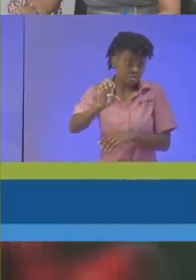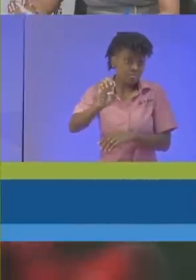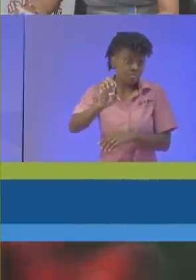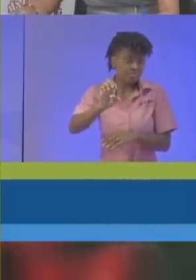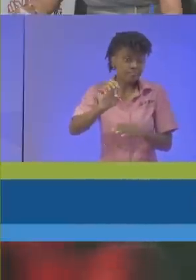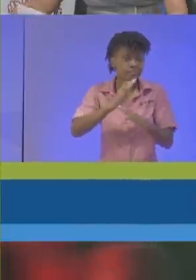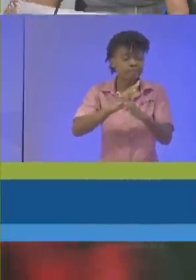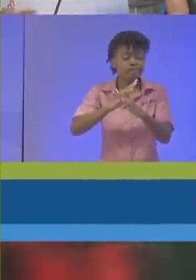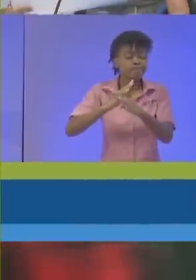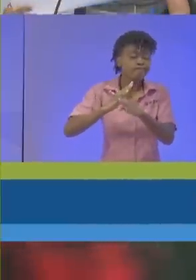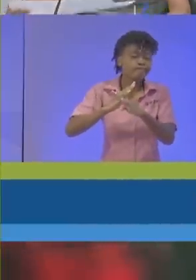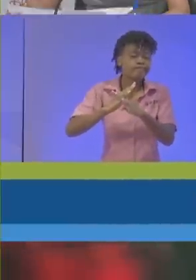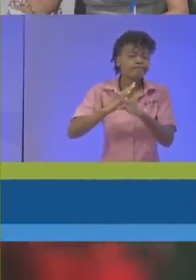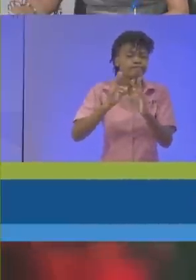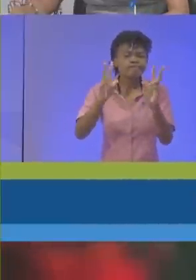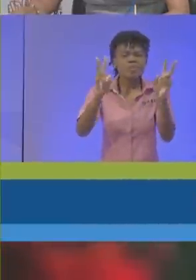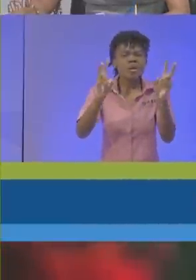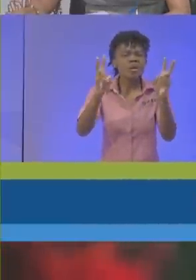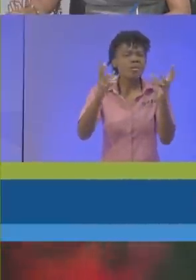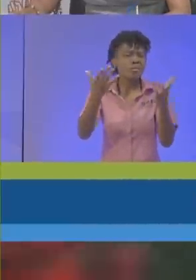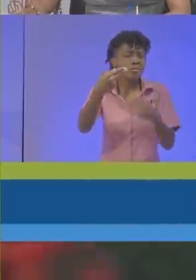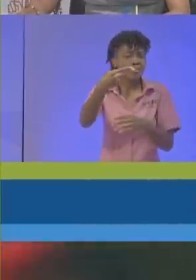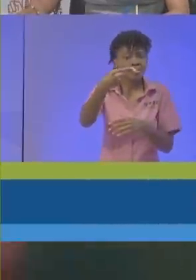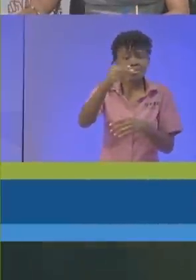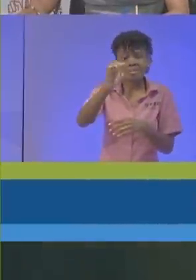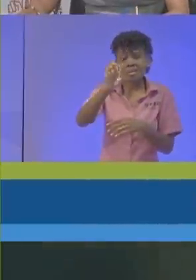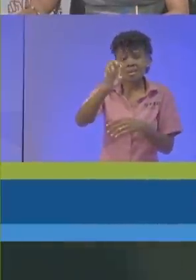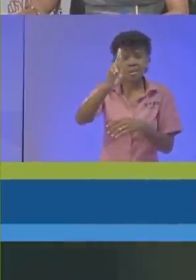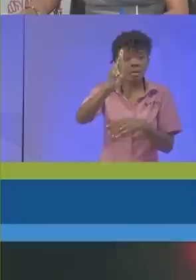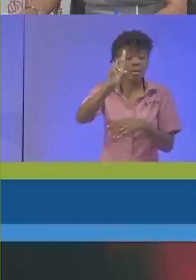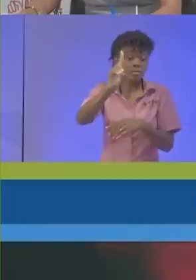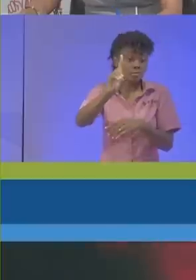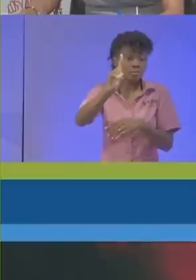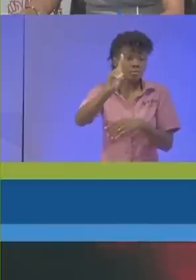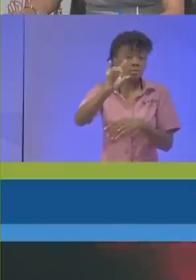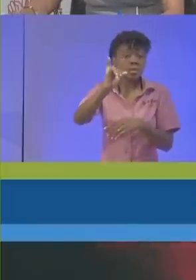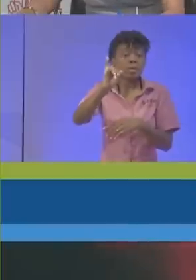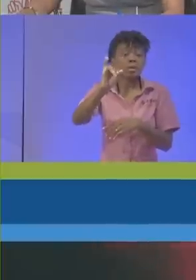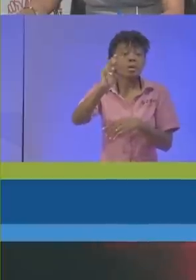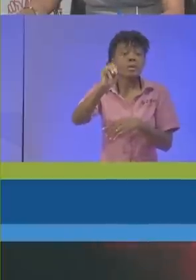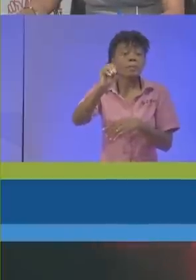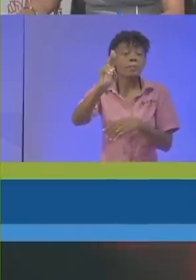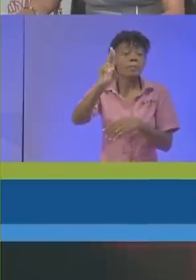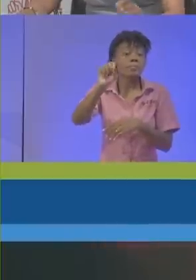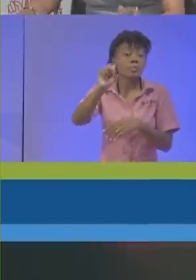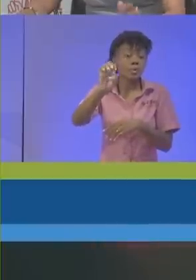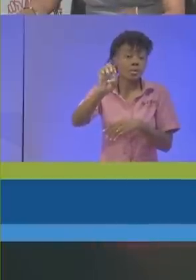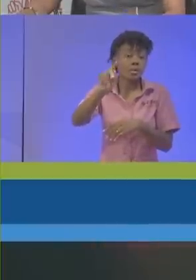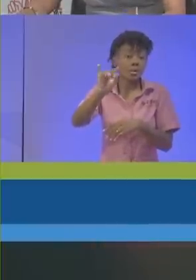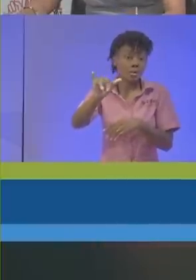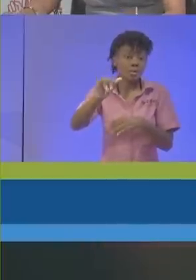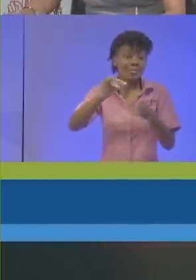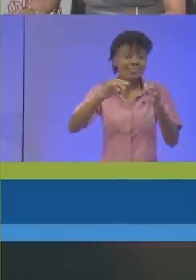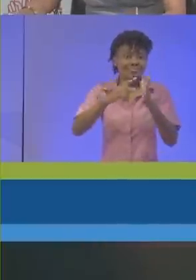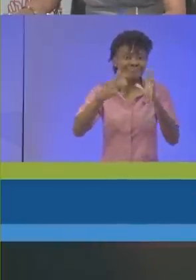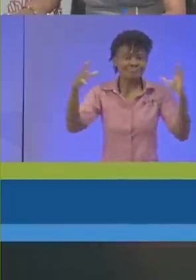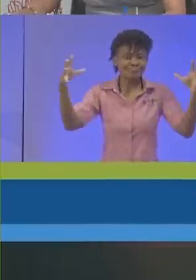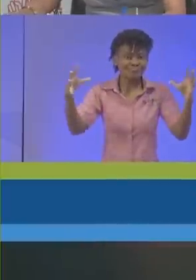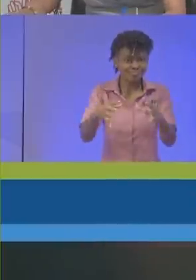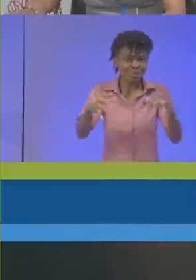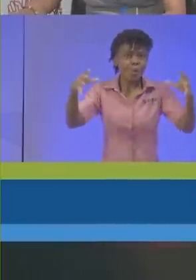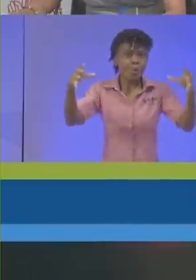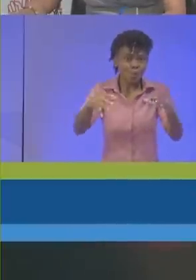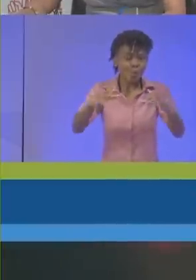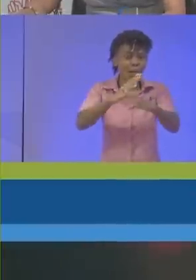please. And this is a picture of our national immunization record card. And the reason I put this slide